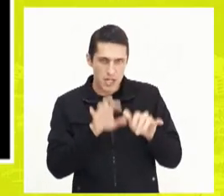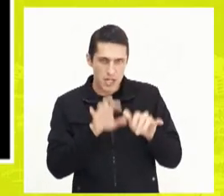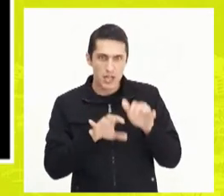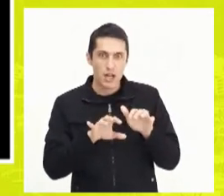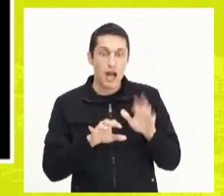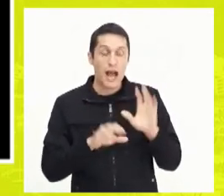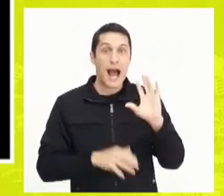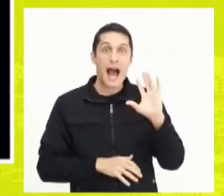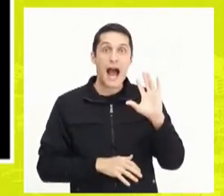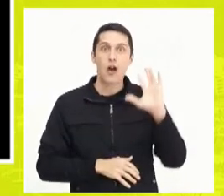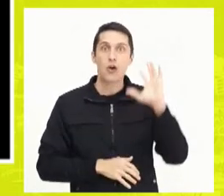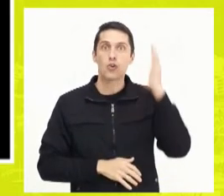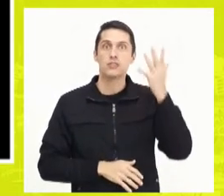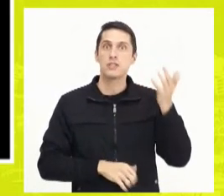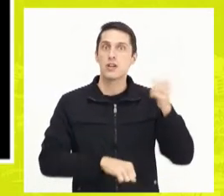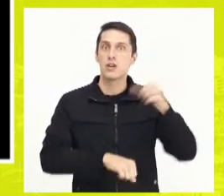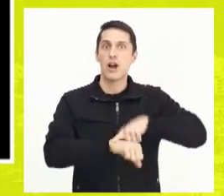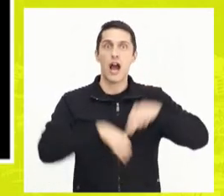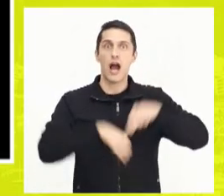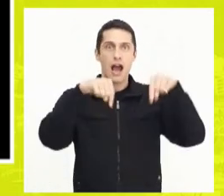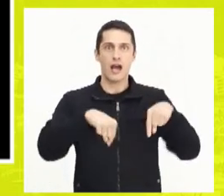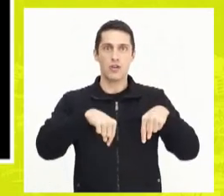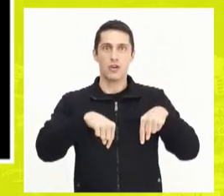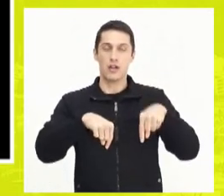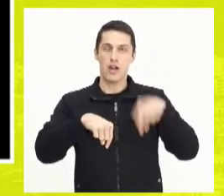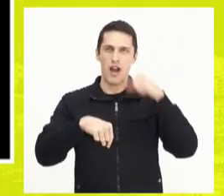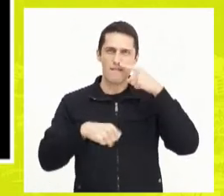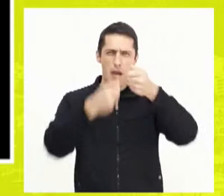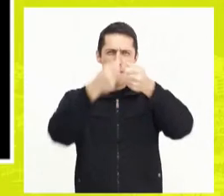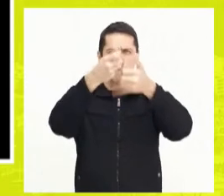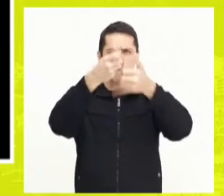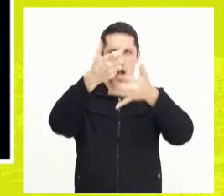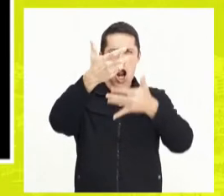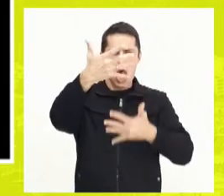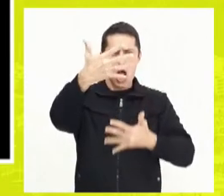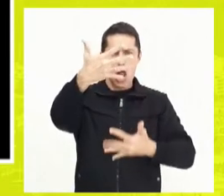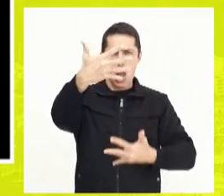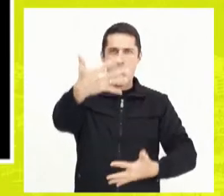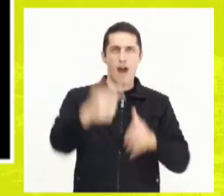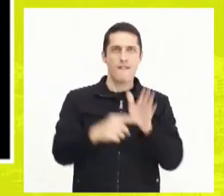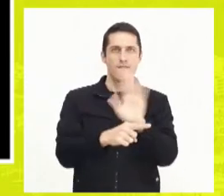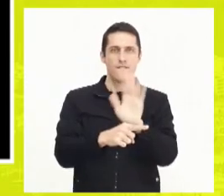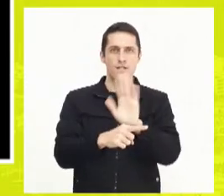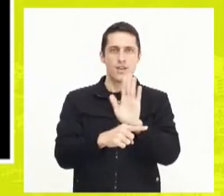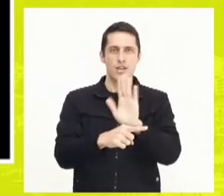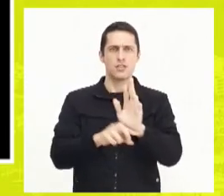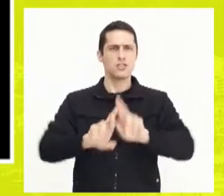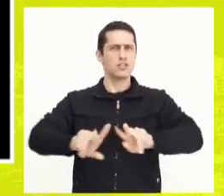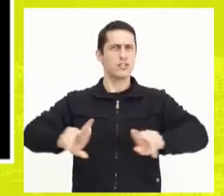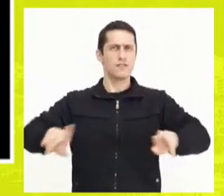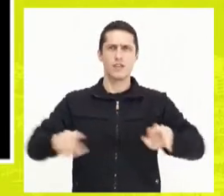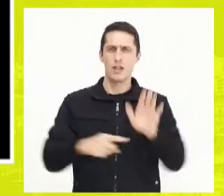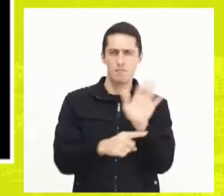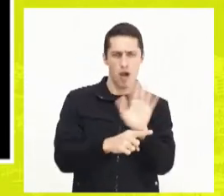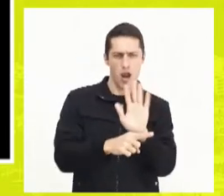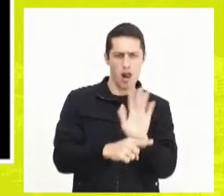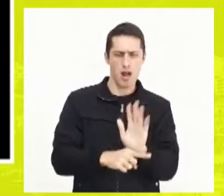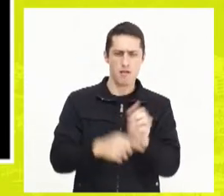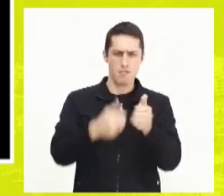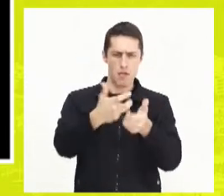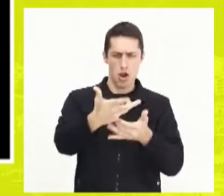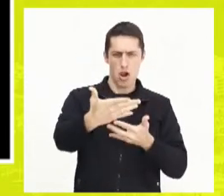youtube and what happened now and you're going to have an avalanche of